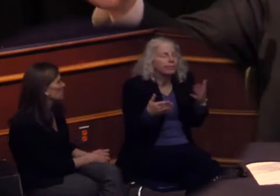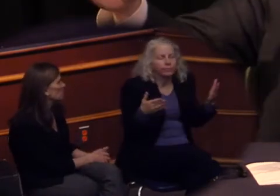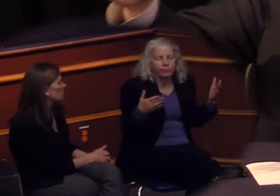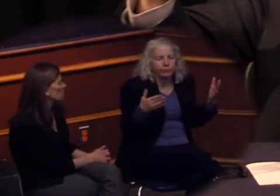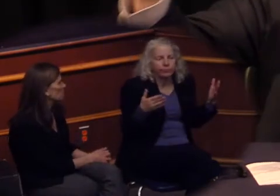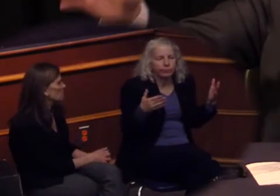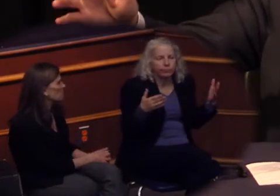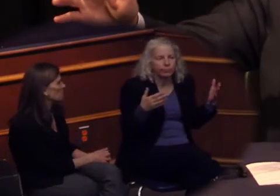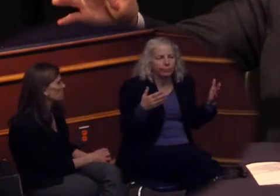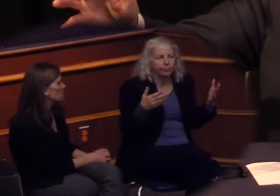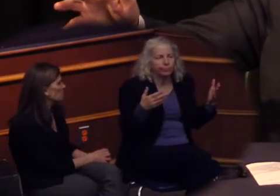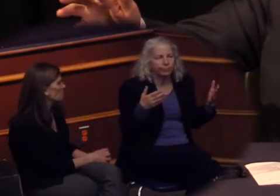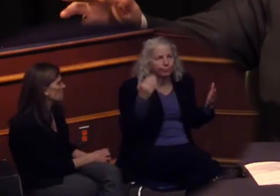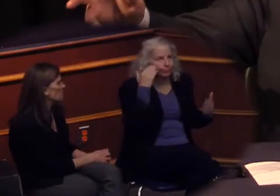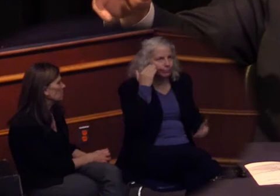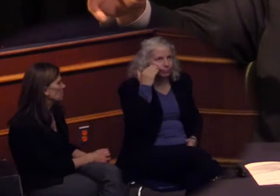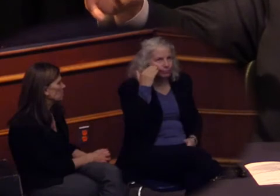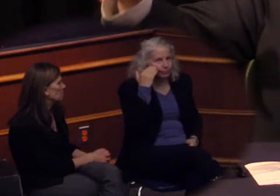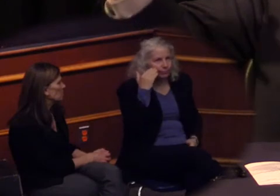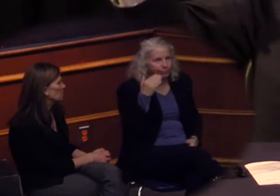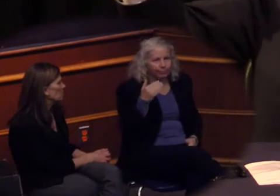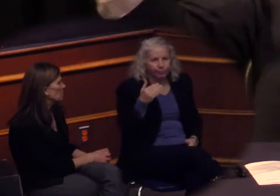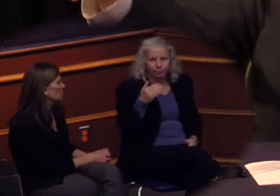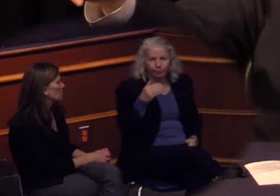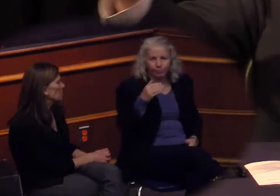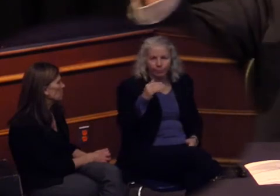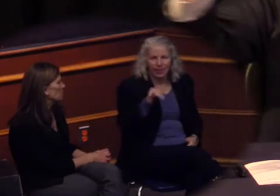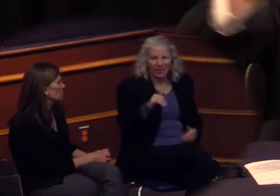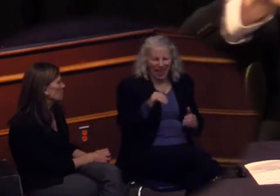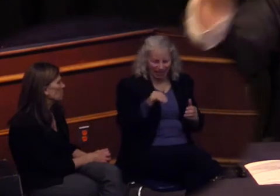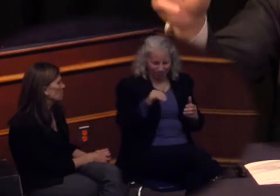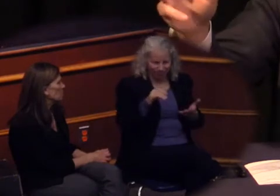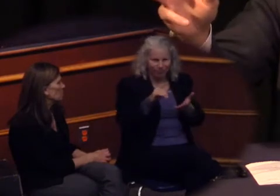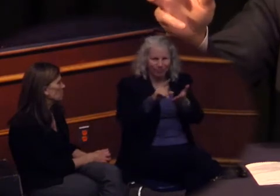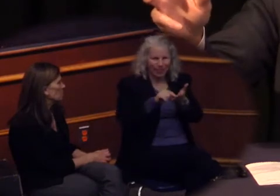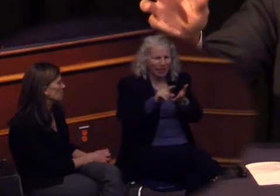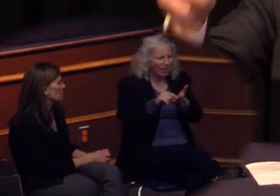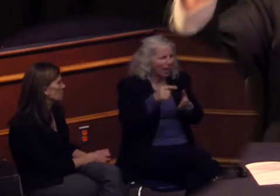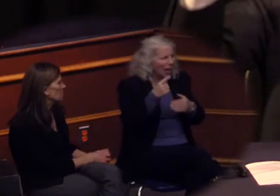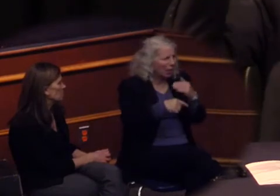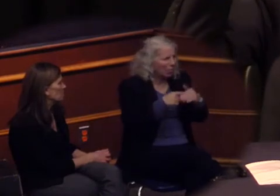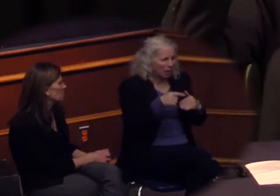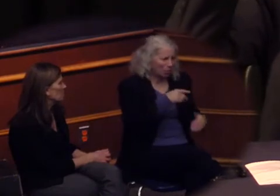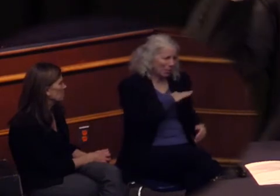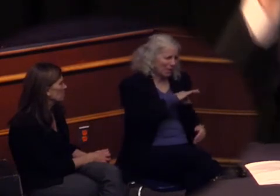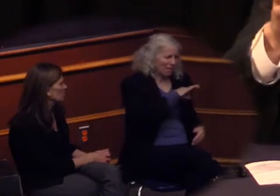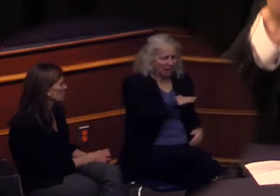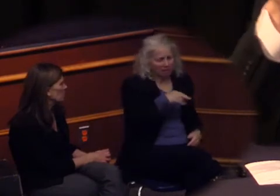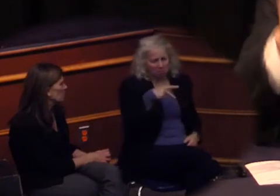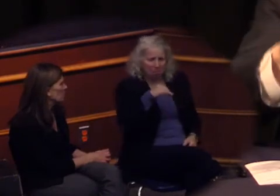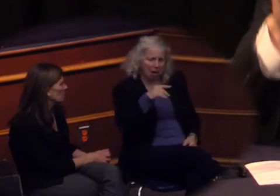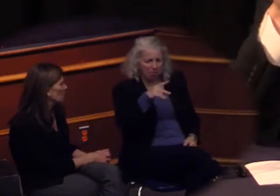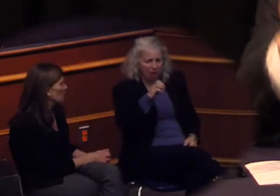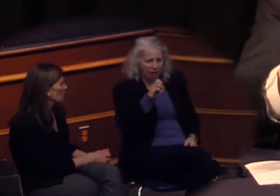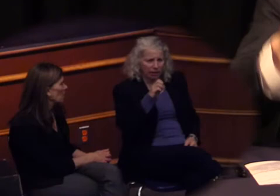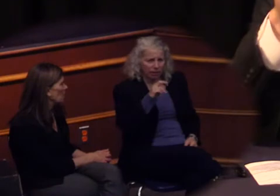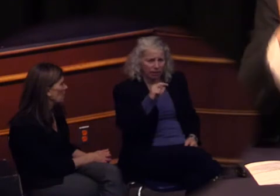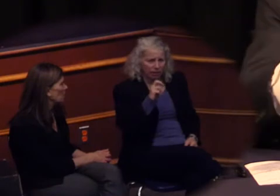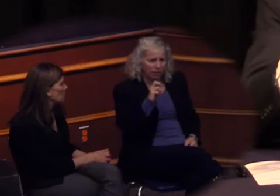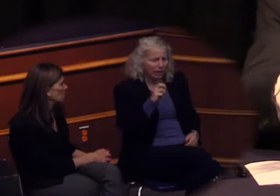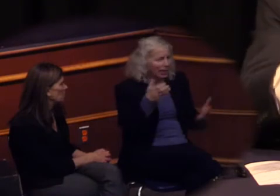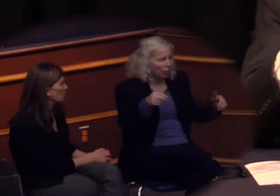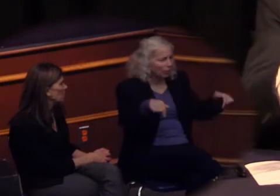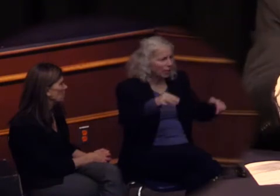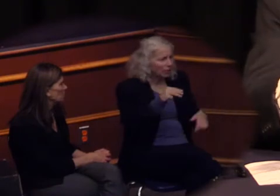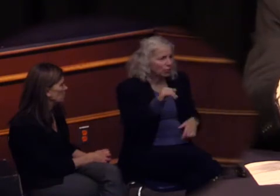condescending nature of the editorial about Pittsfield and pipelines in Massachusetts, I absolutely oppose the expansion